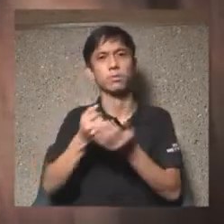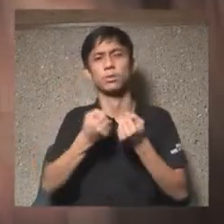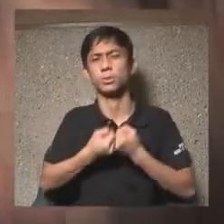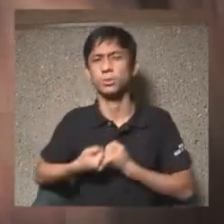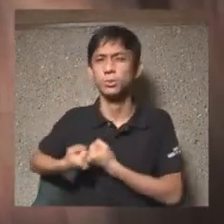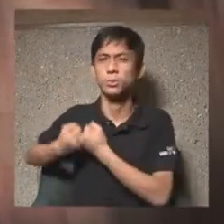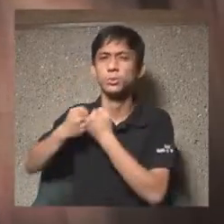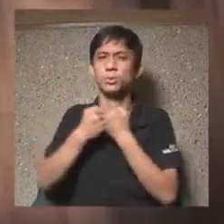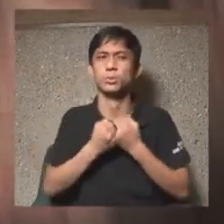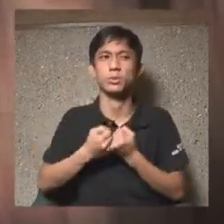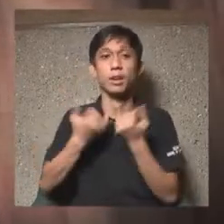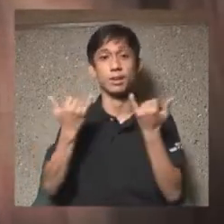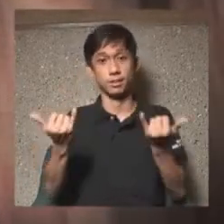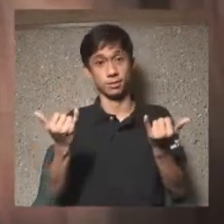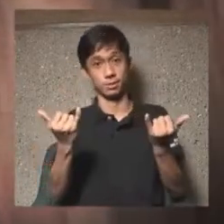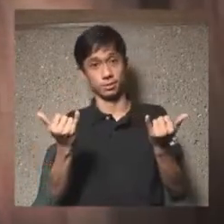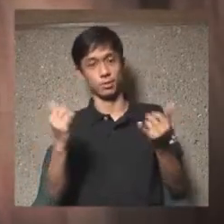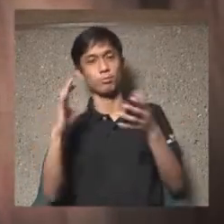Oh.